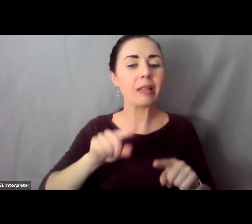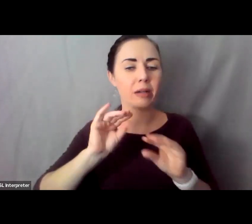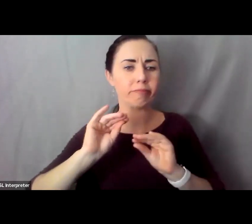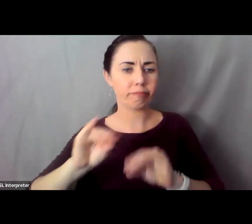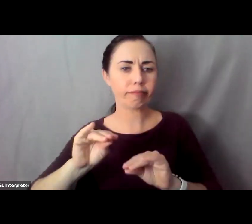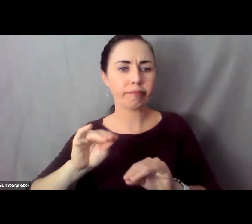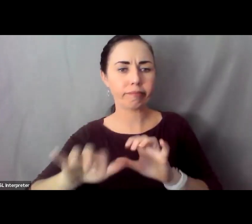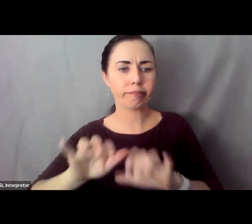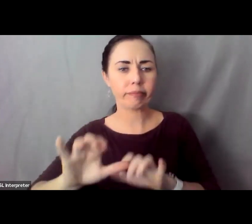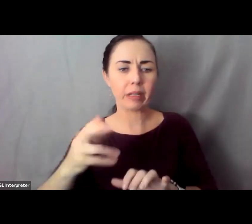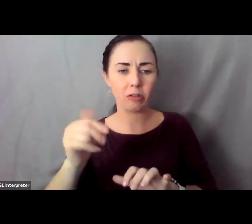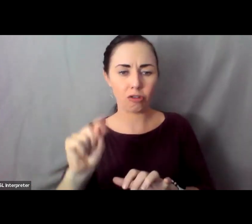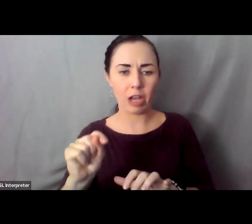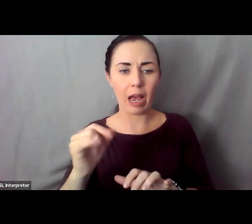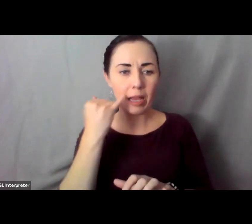have an answer.